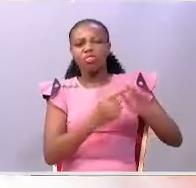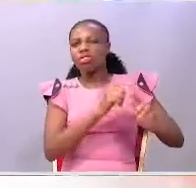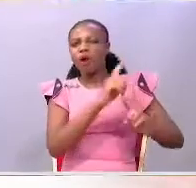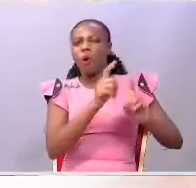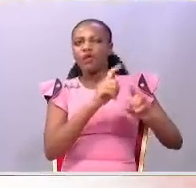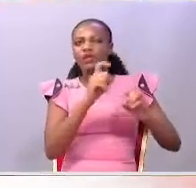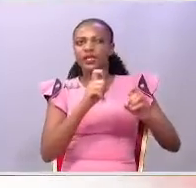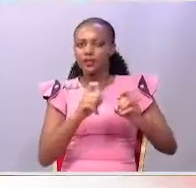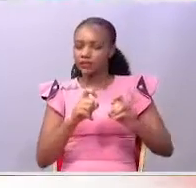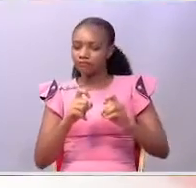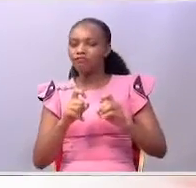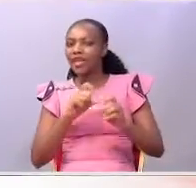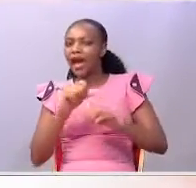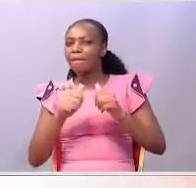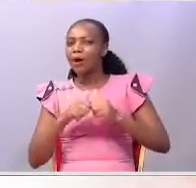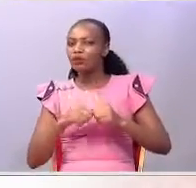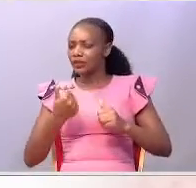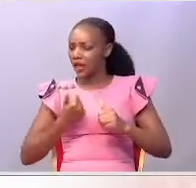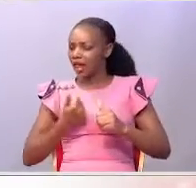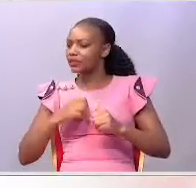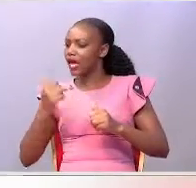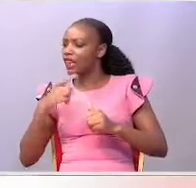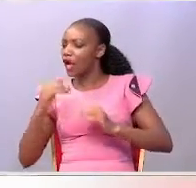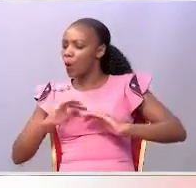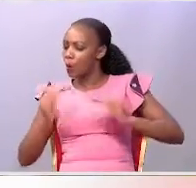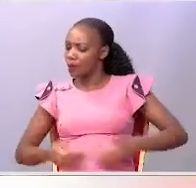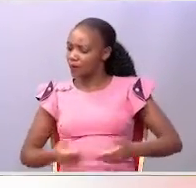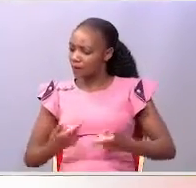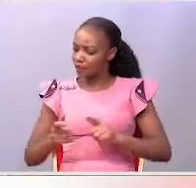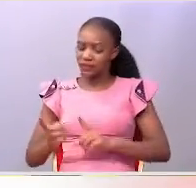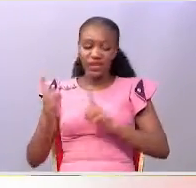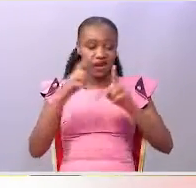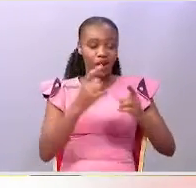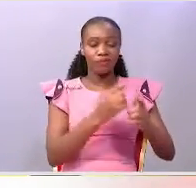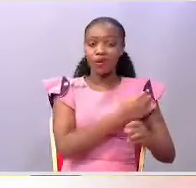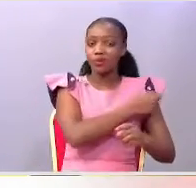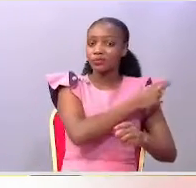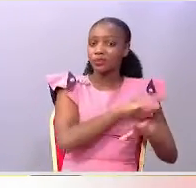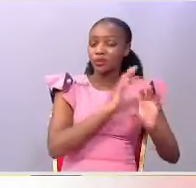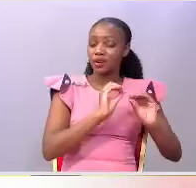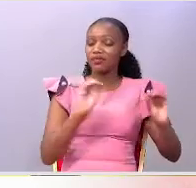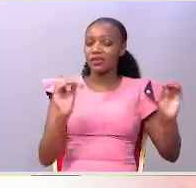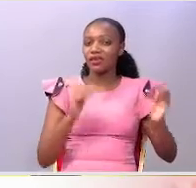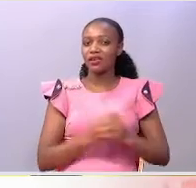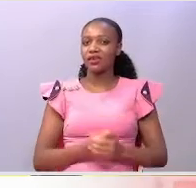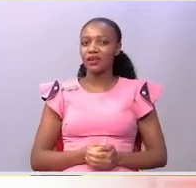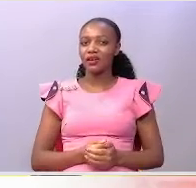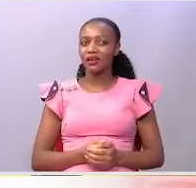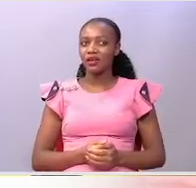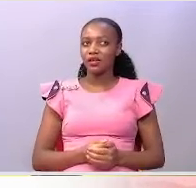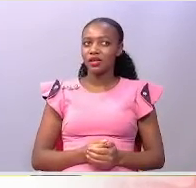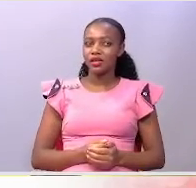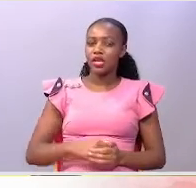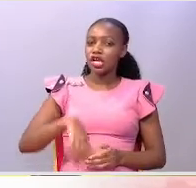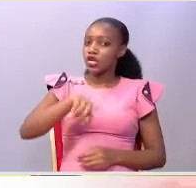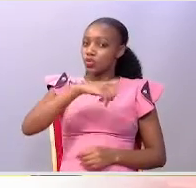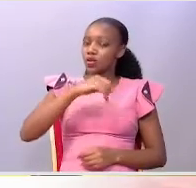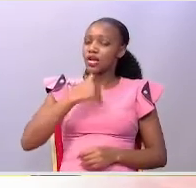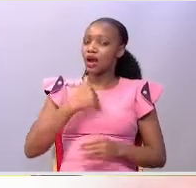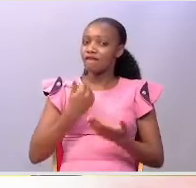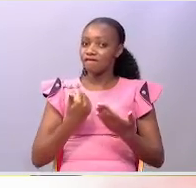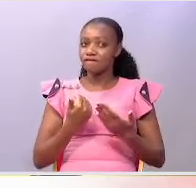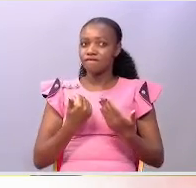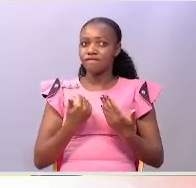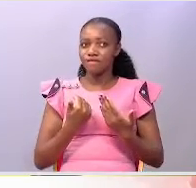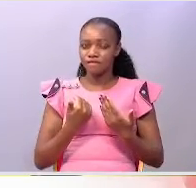many more teenage girls are pregnant but choose to remain silent. We are facing, or we are having what we call now a